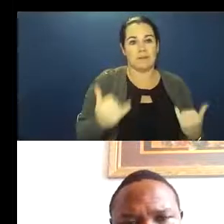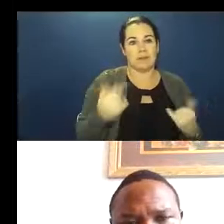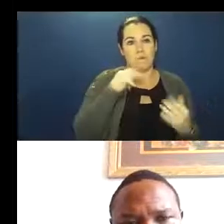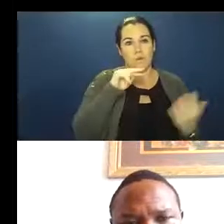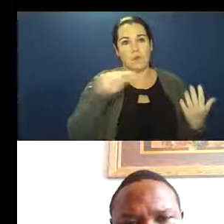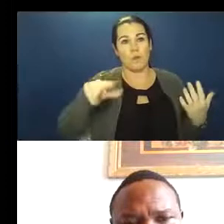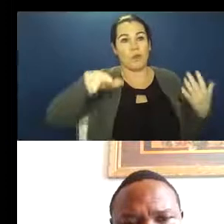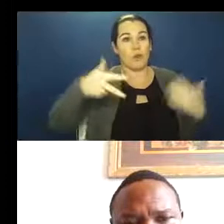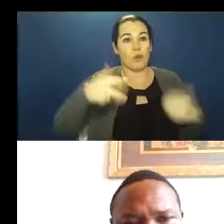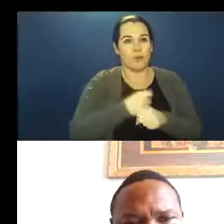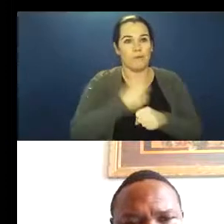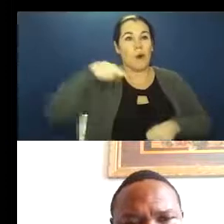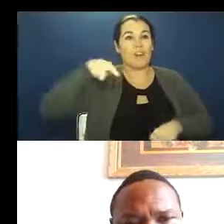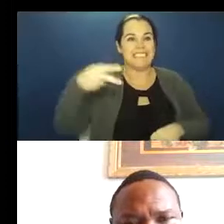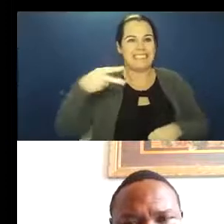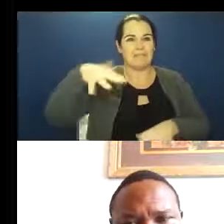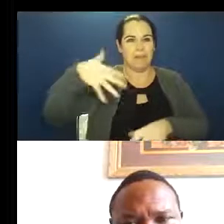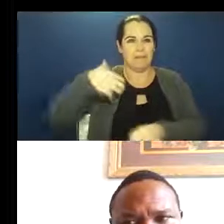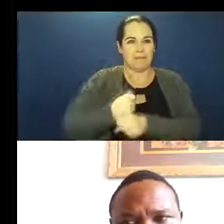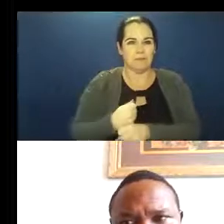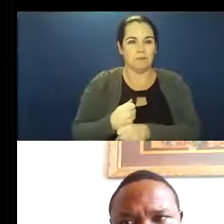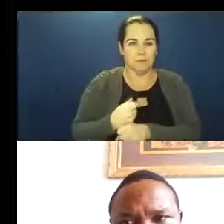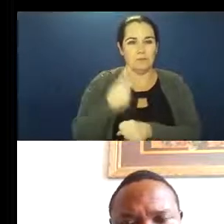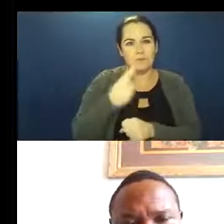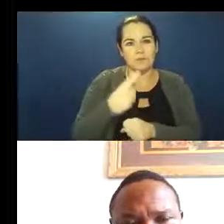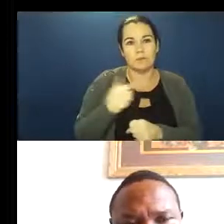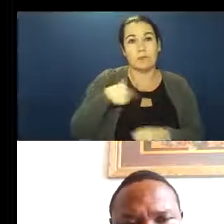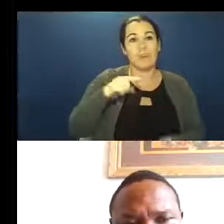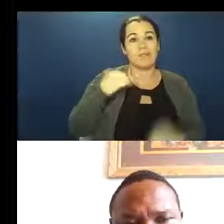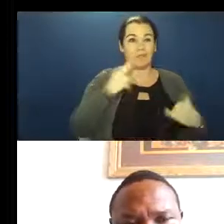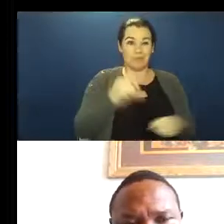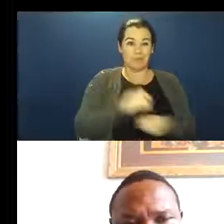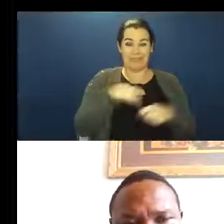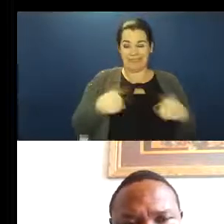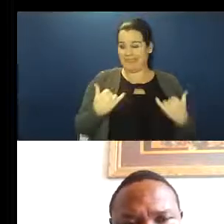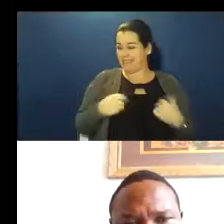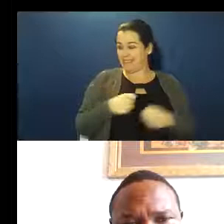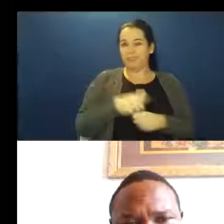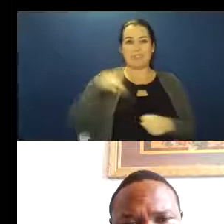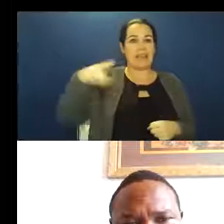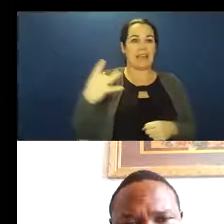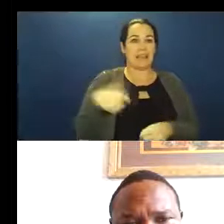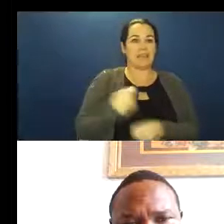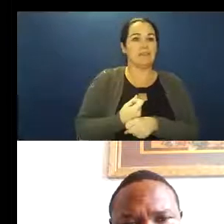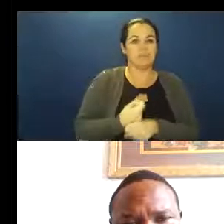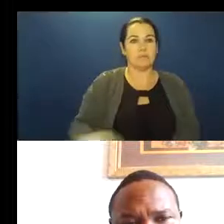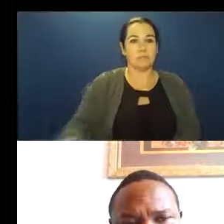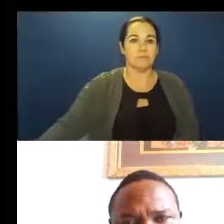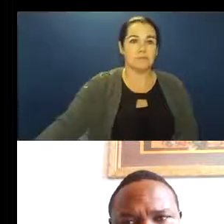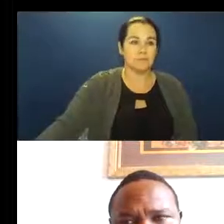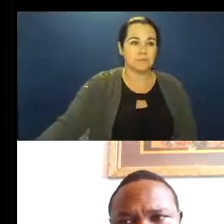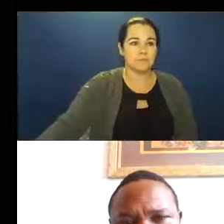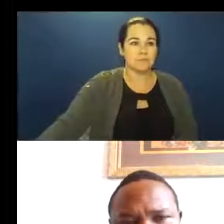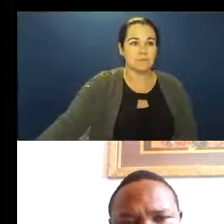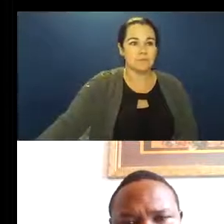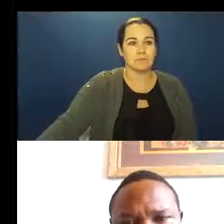second go around of funding. So we're on the 8th year of that particular study. And